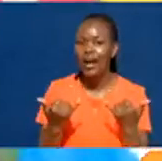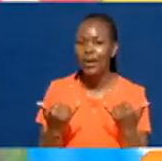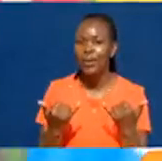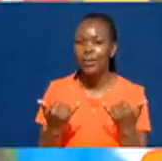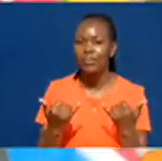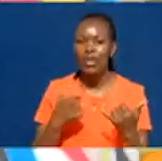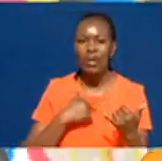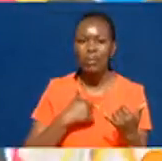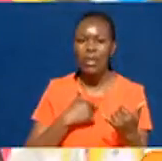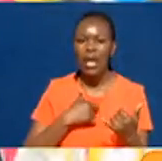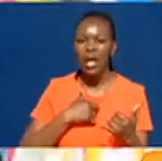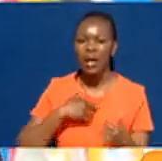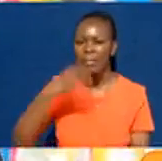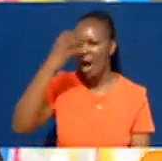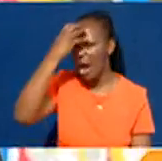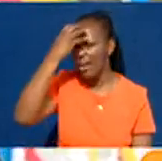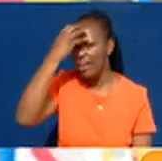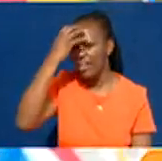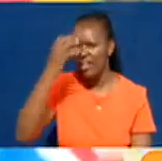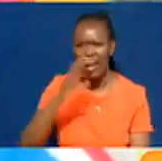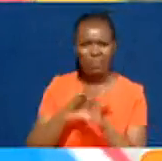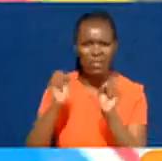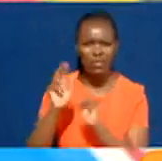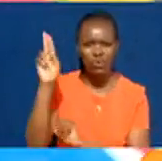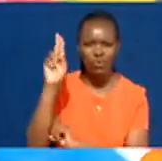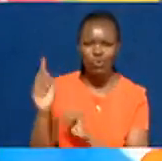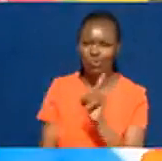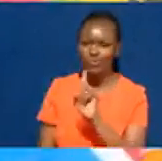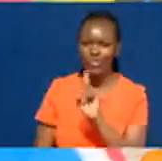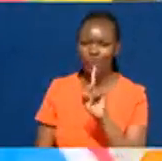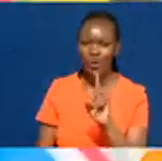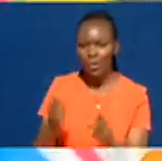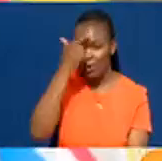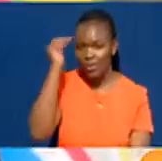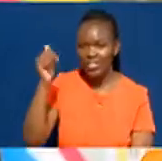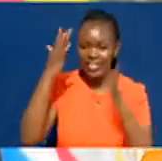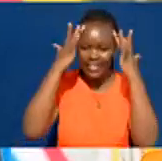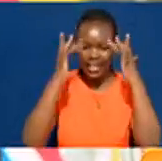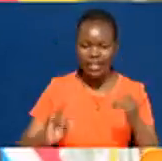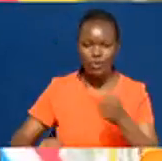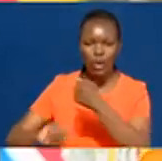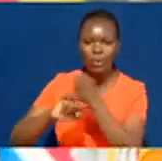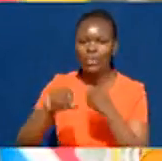no offense at all that he decided to choose and support somebody else.